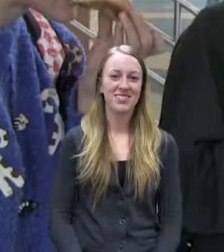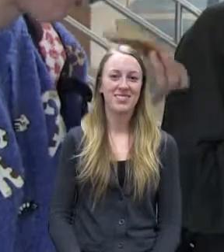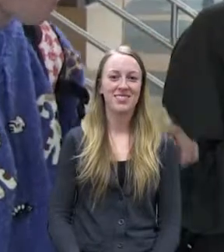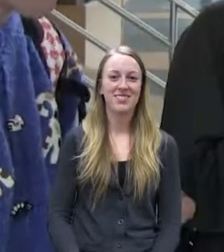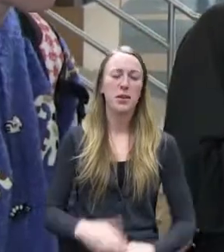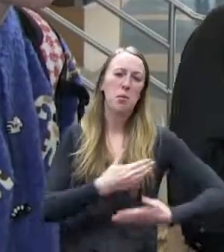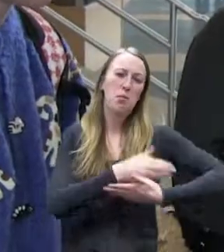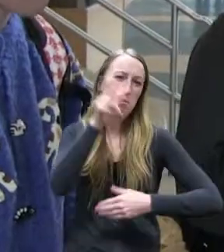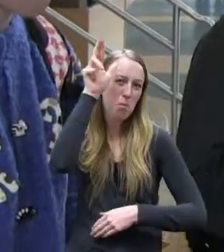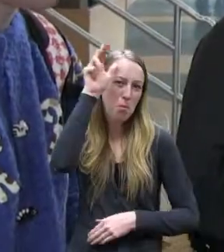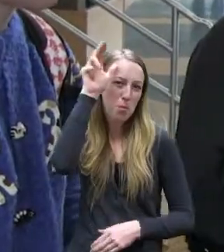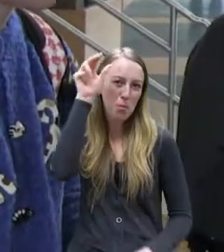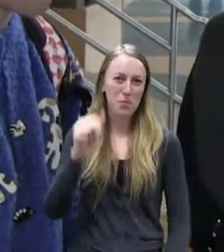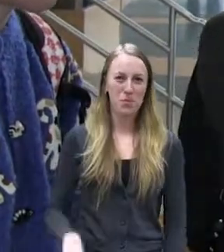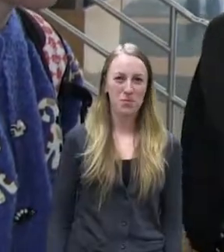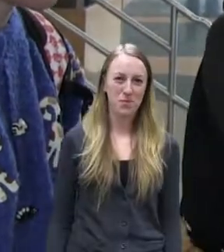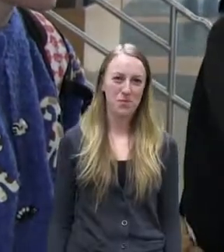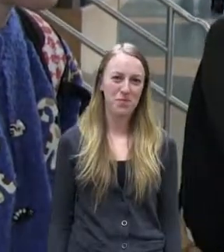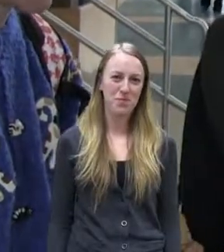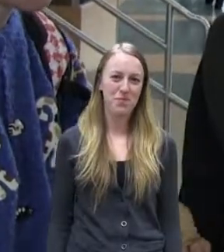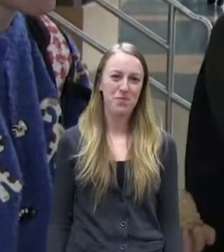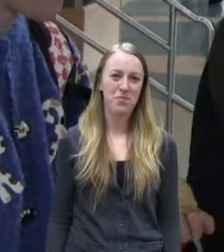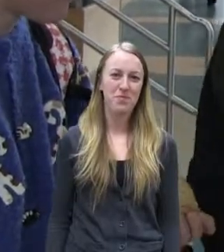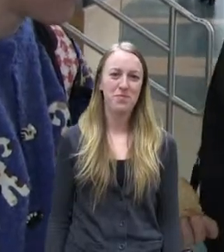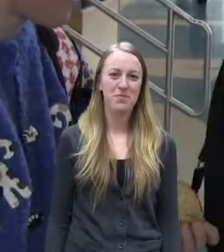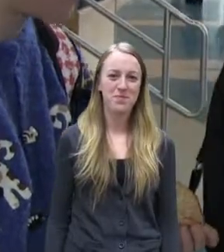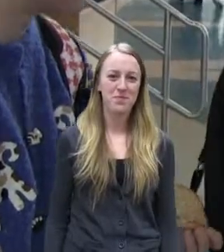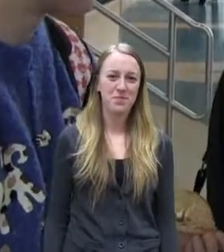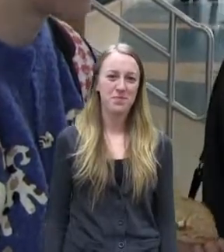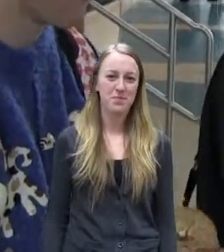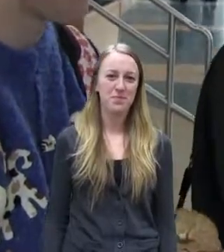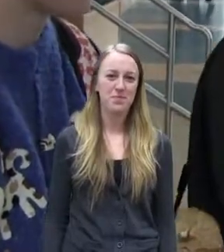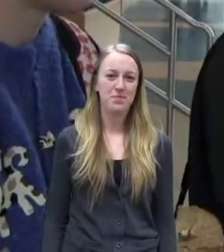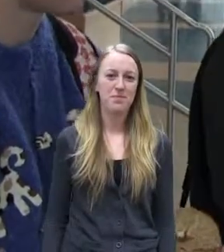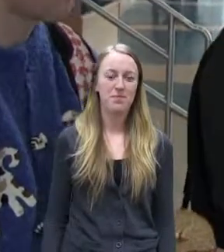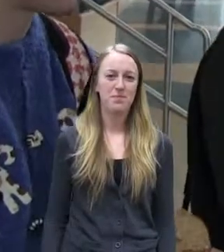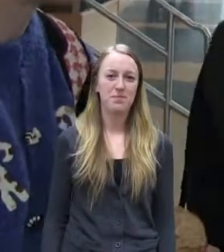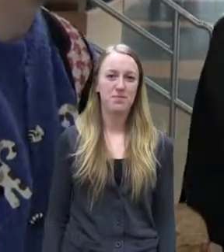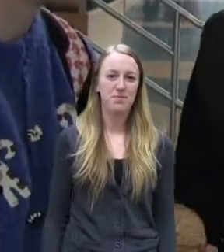A pony? I have like 14 horses.